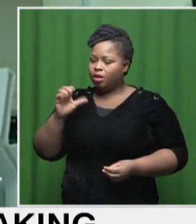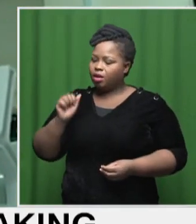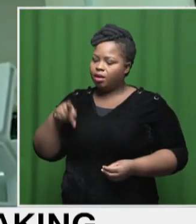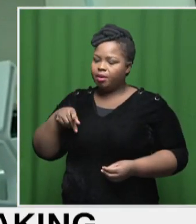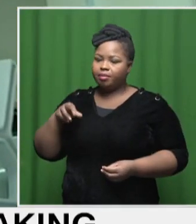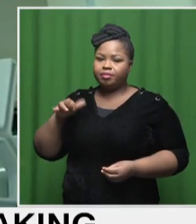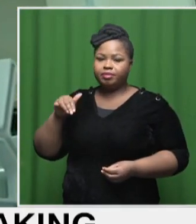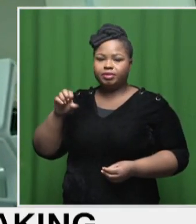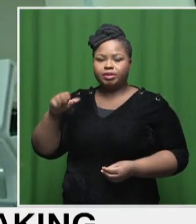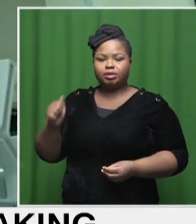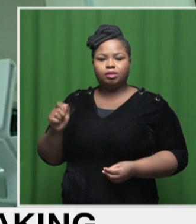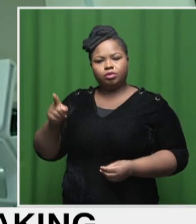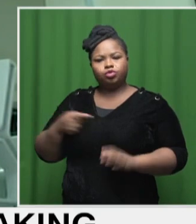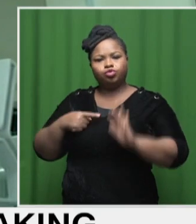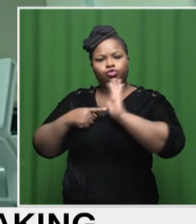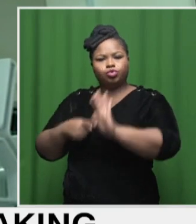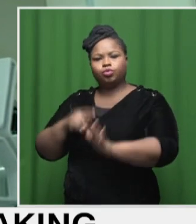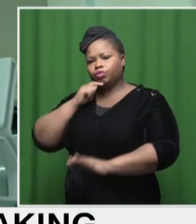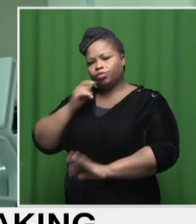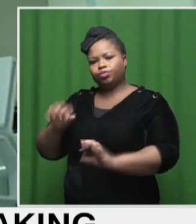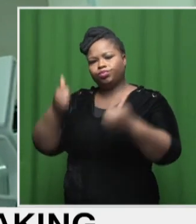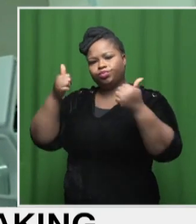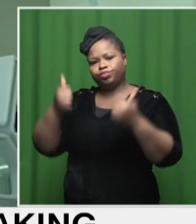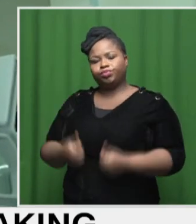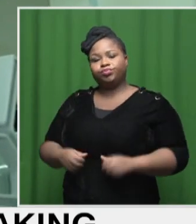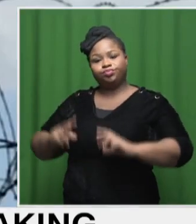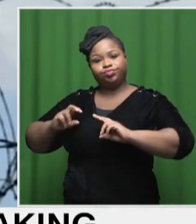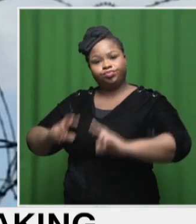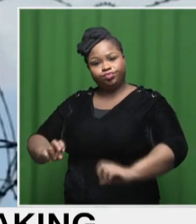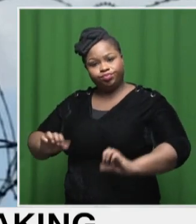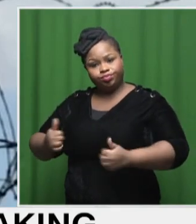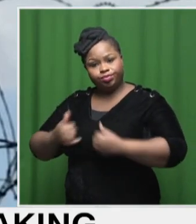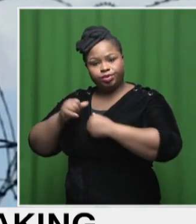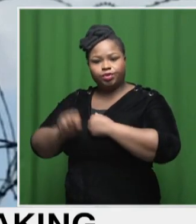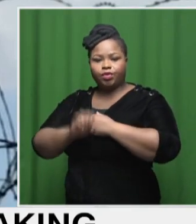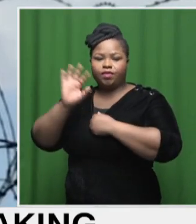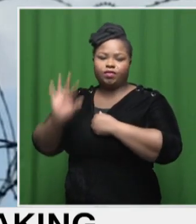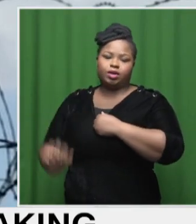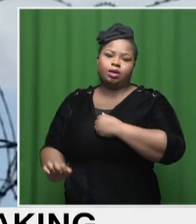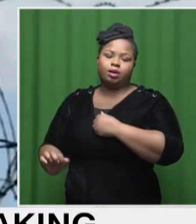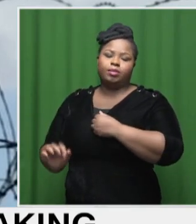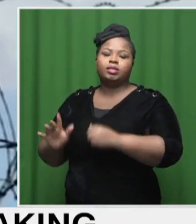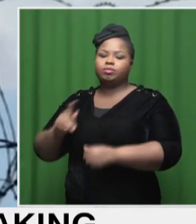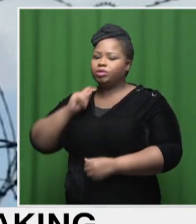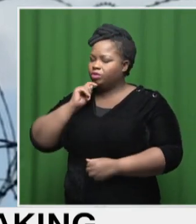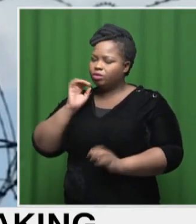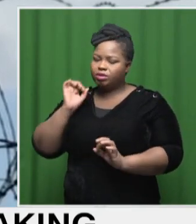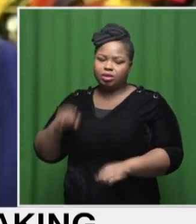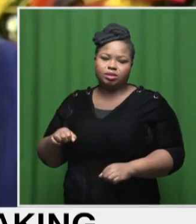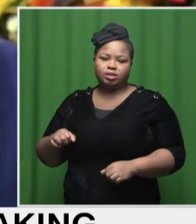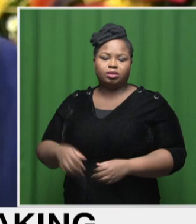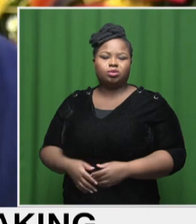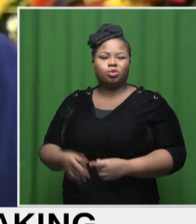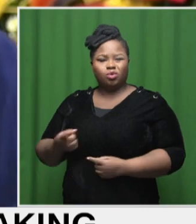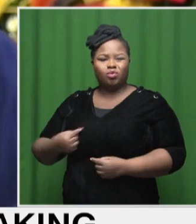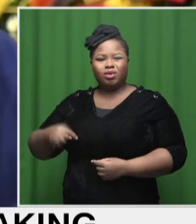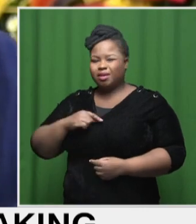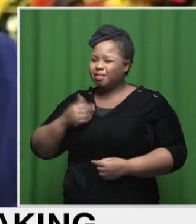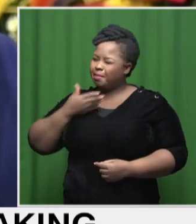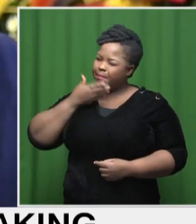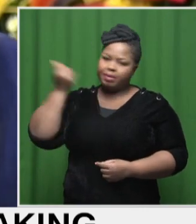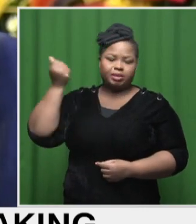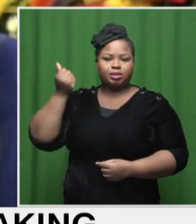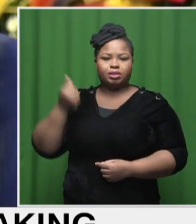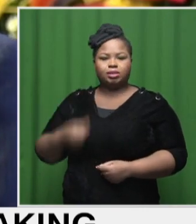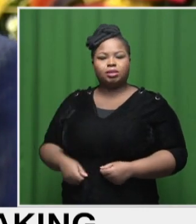epitomizes how great our country's research can be, and indeed we're one of the best known